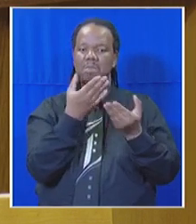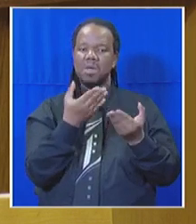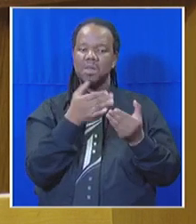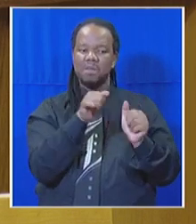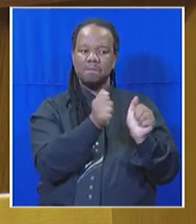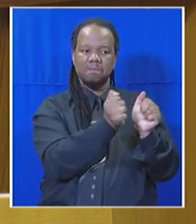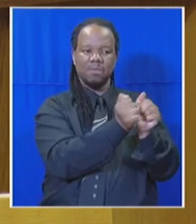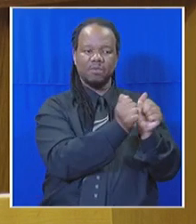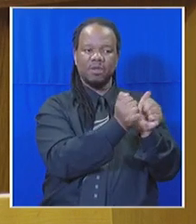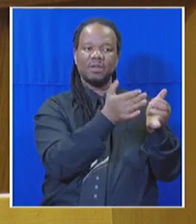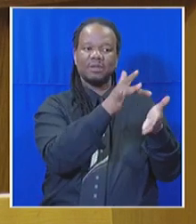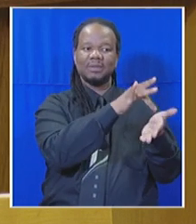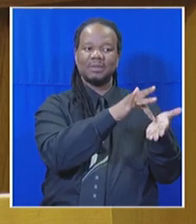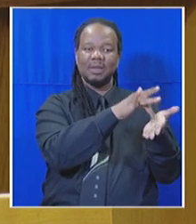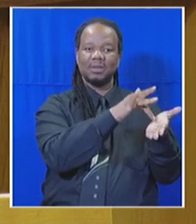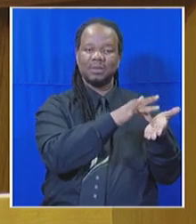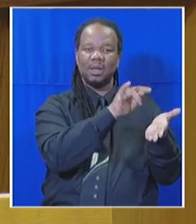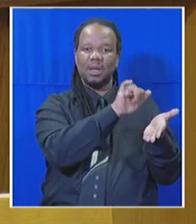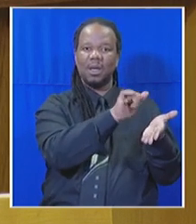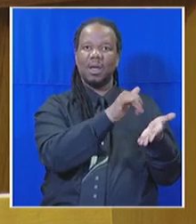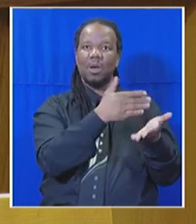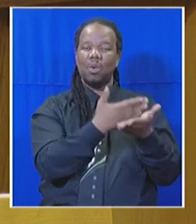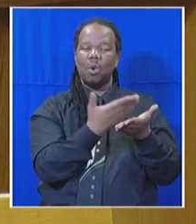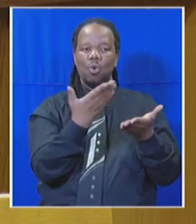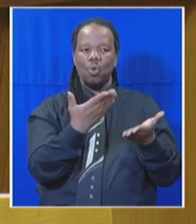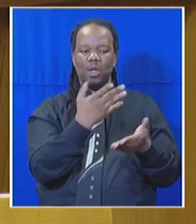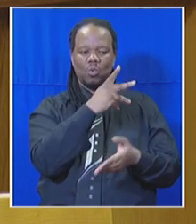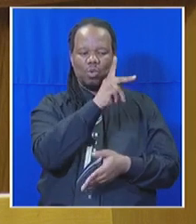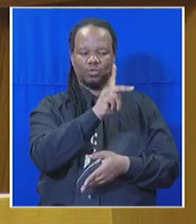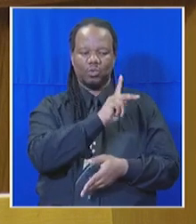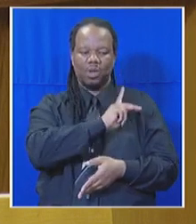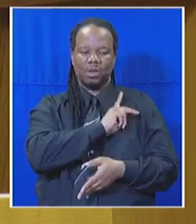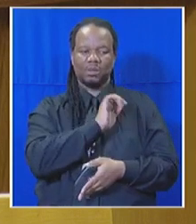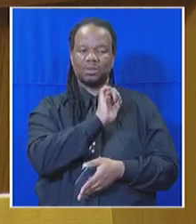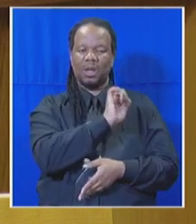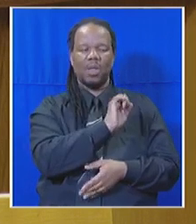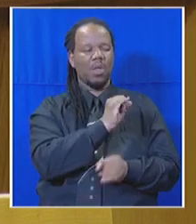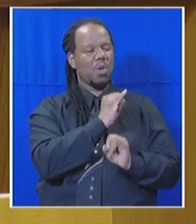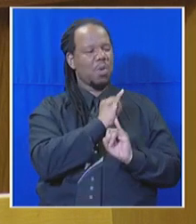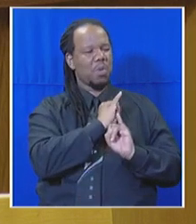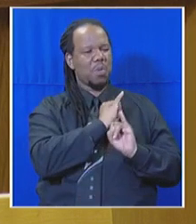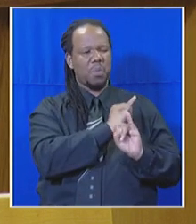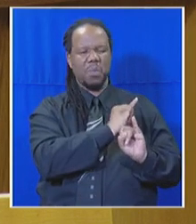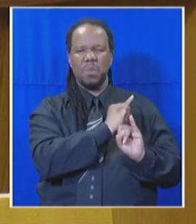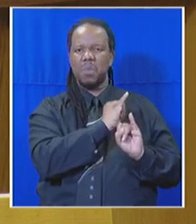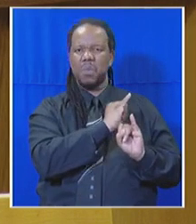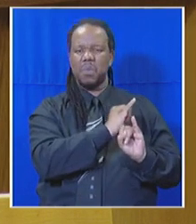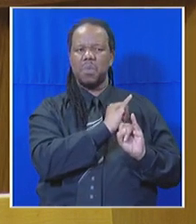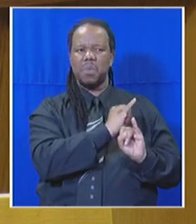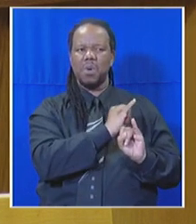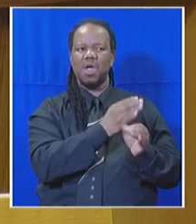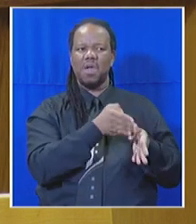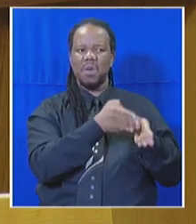centers, and especially those in the province of KwaZulu-Natal, are in a very poor state of repair,